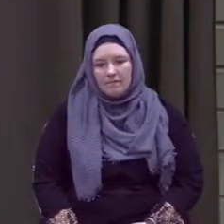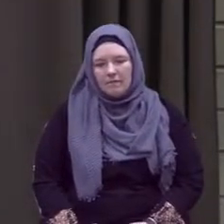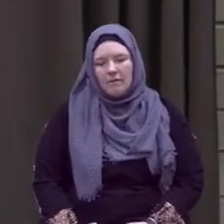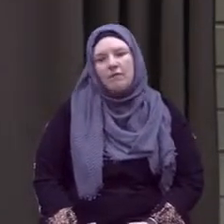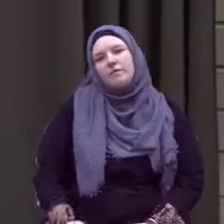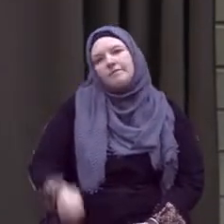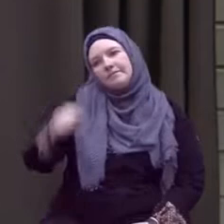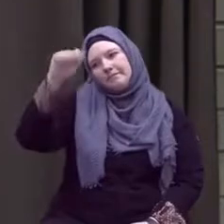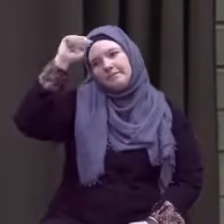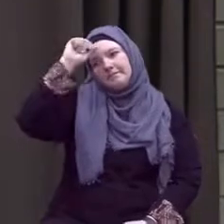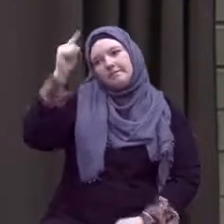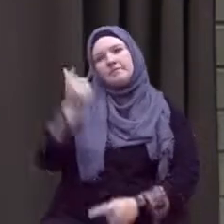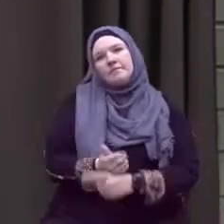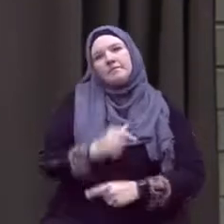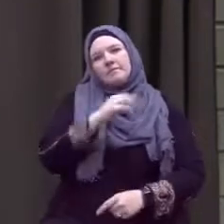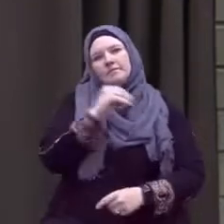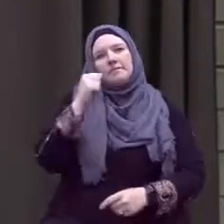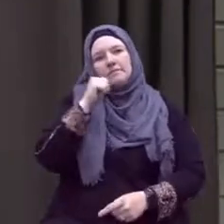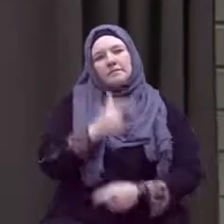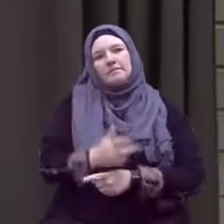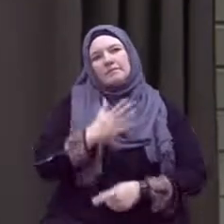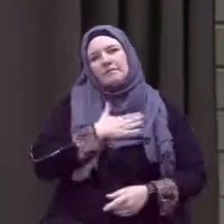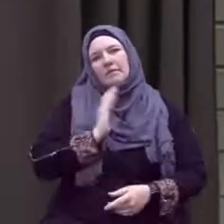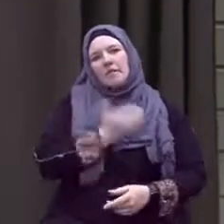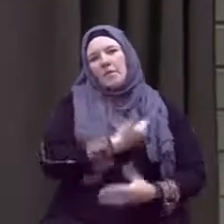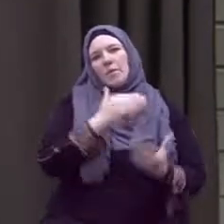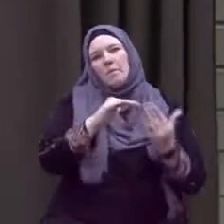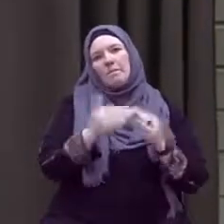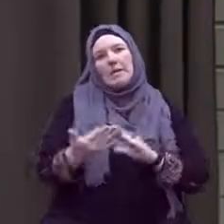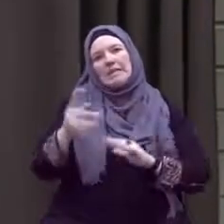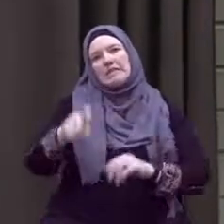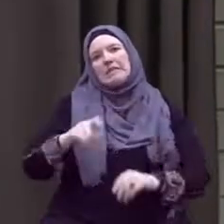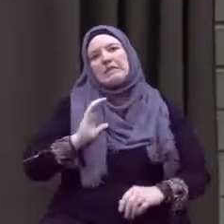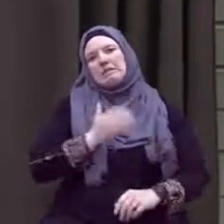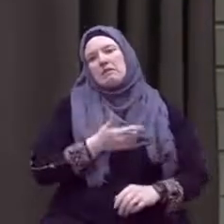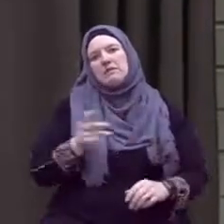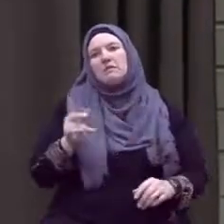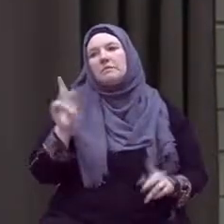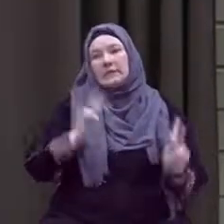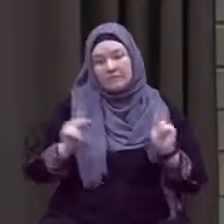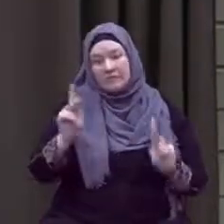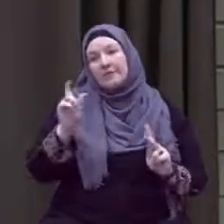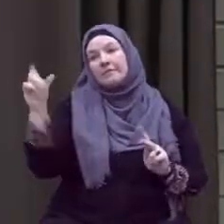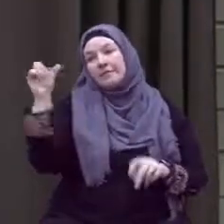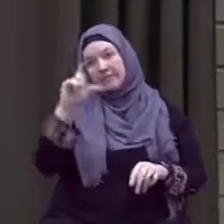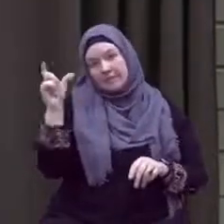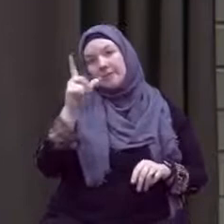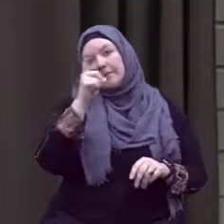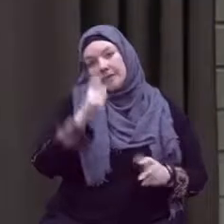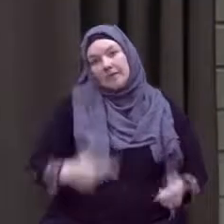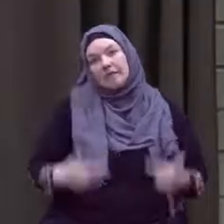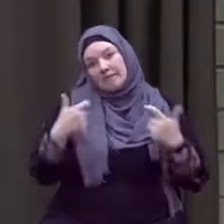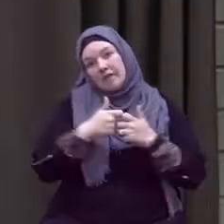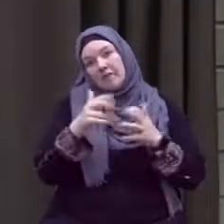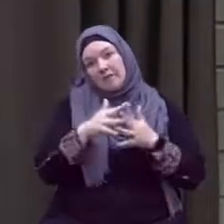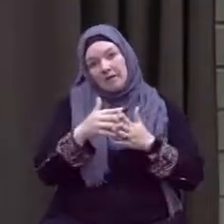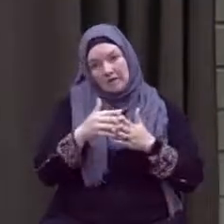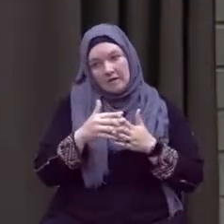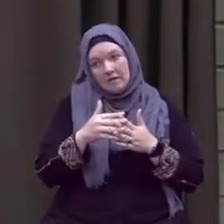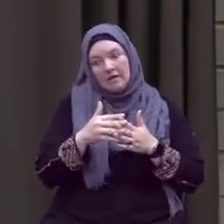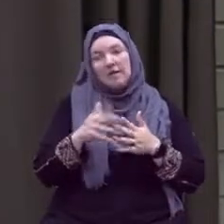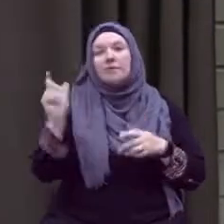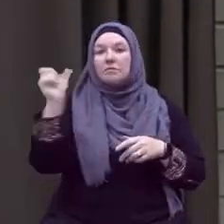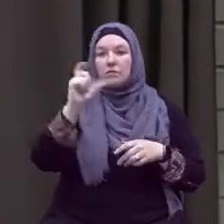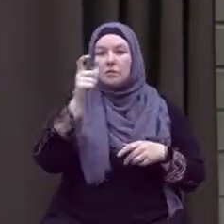Brothers and sisters, our ummah needs us, the people, the Muslims who live in America.